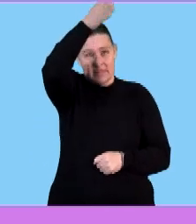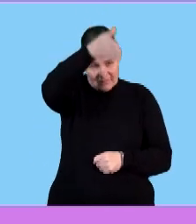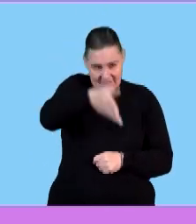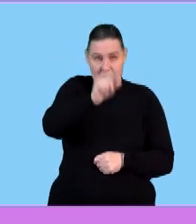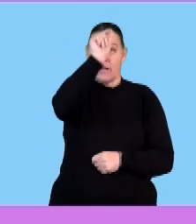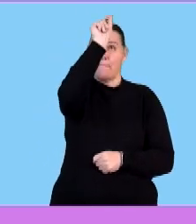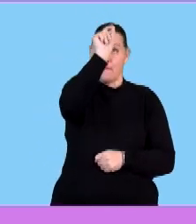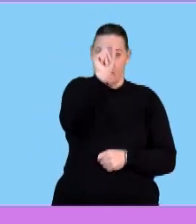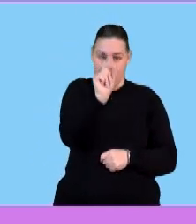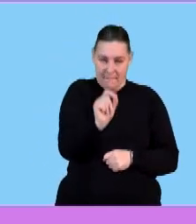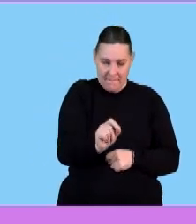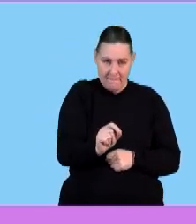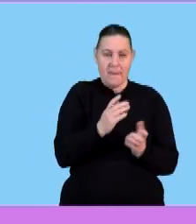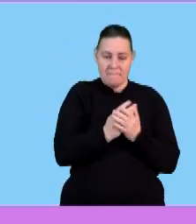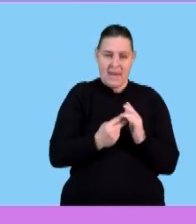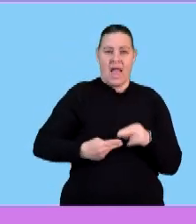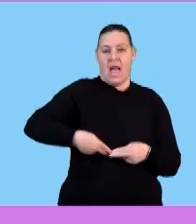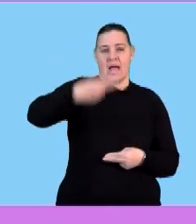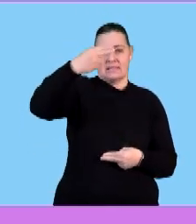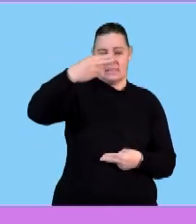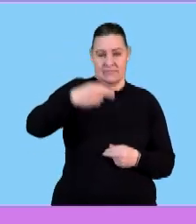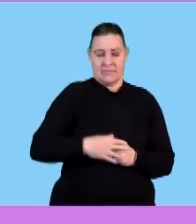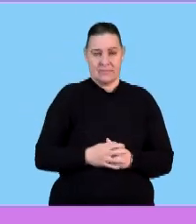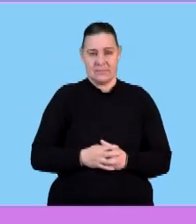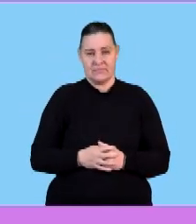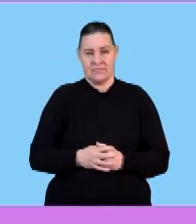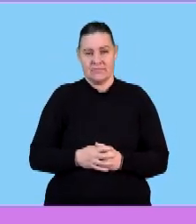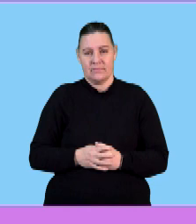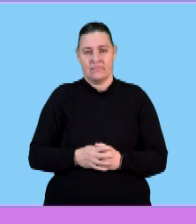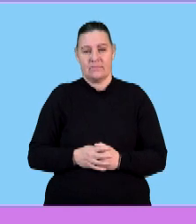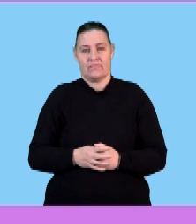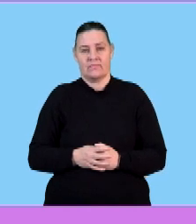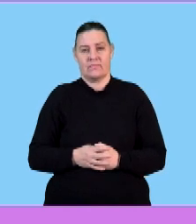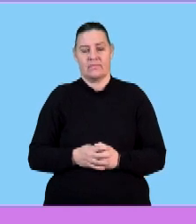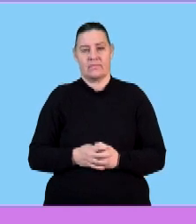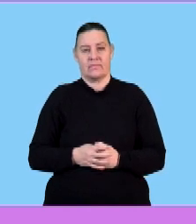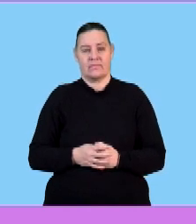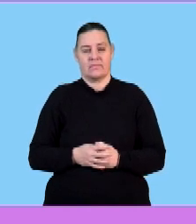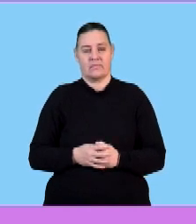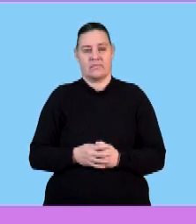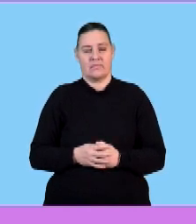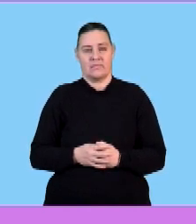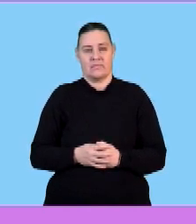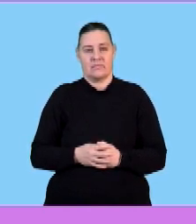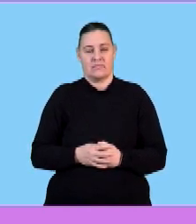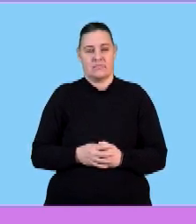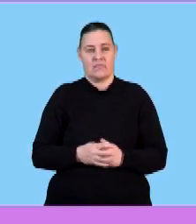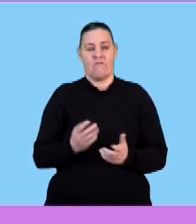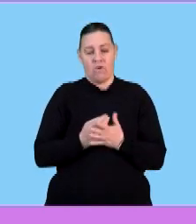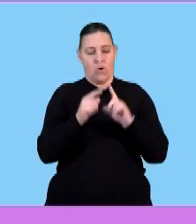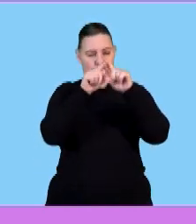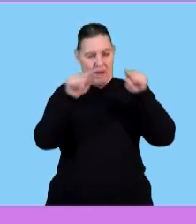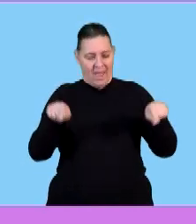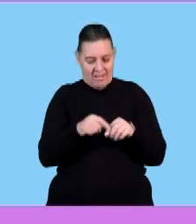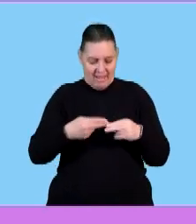to be that dotted line. It stands for height. All right, not height when we're standing up. Height in terms of the